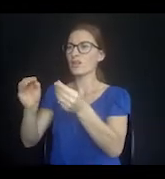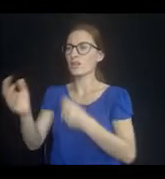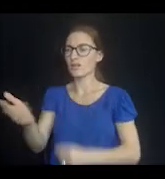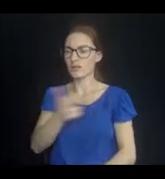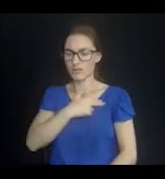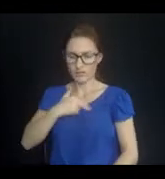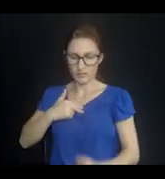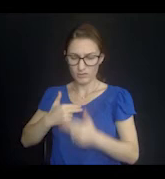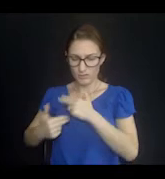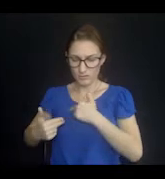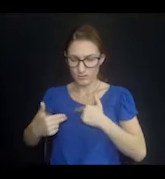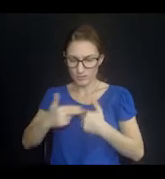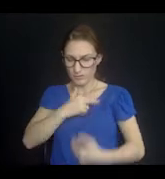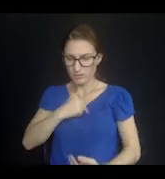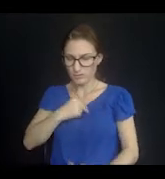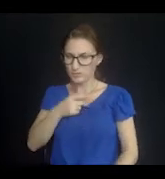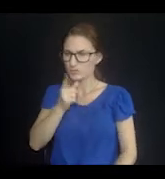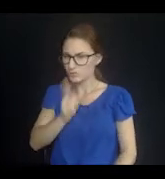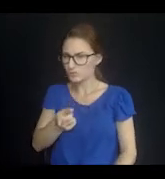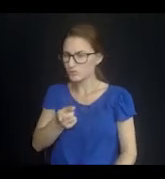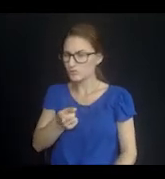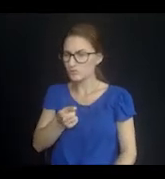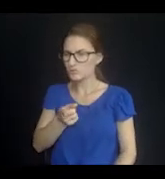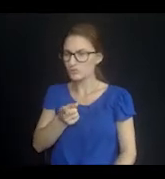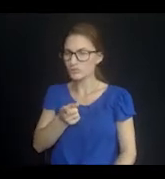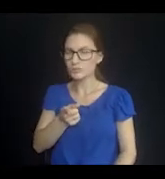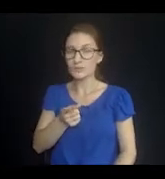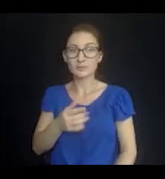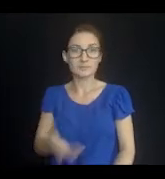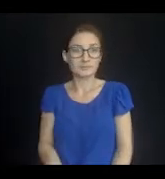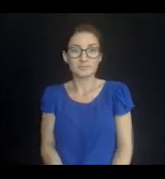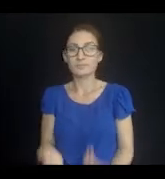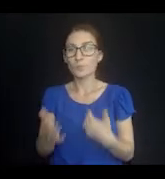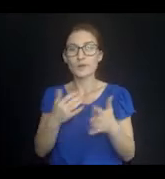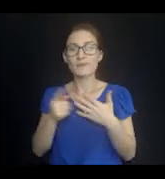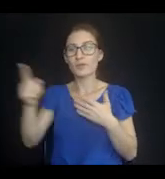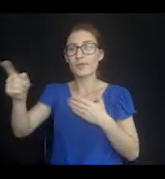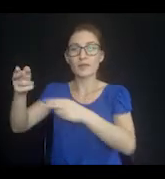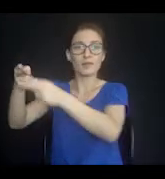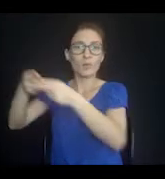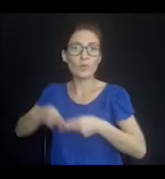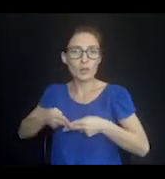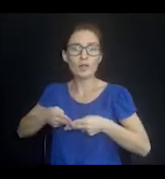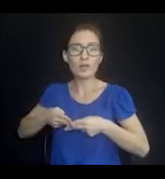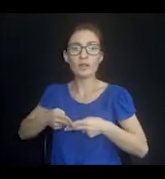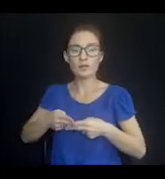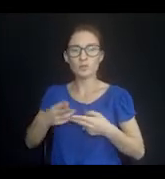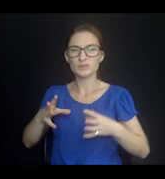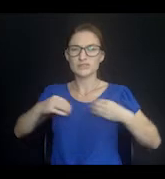to believe what they say is true, that